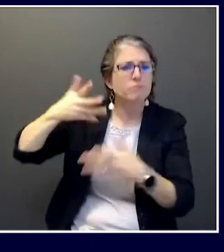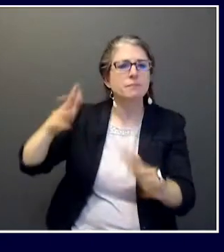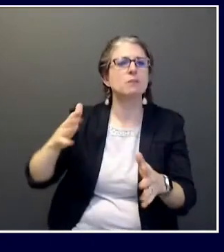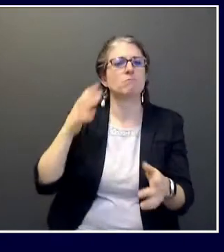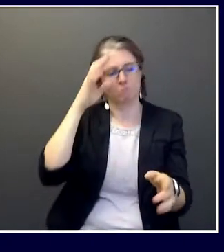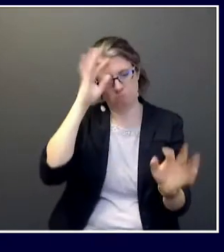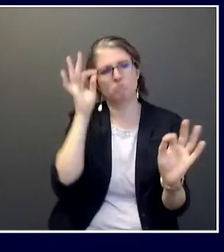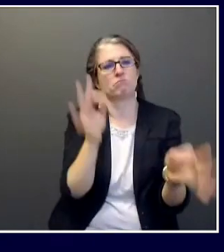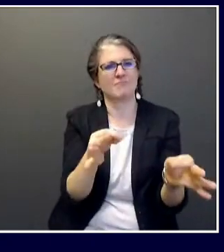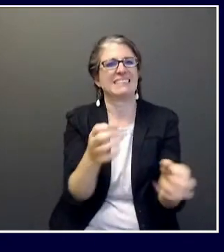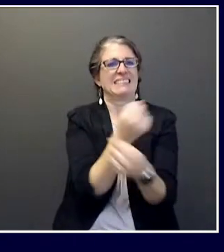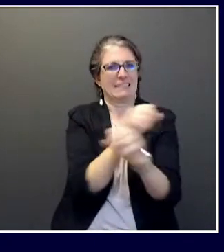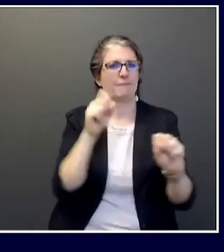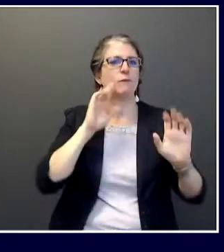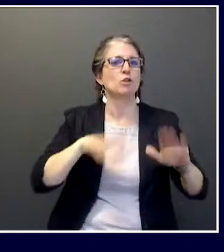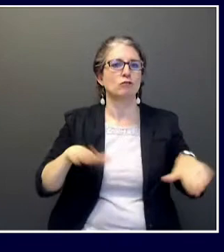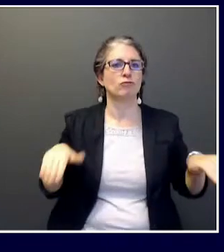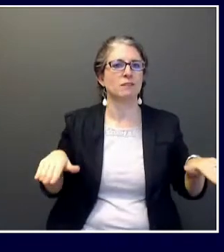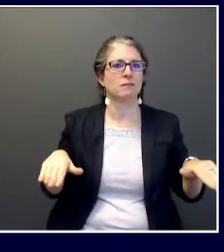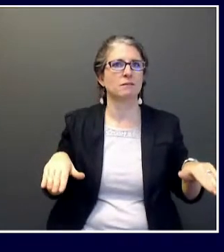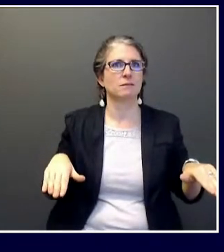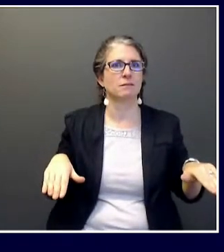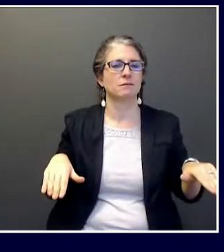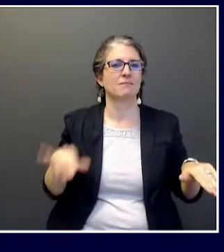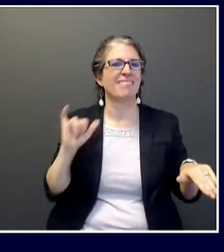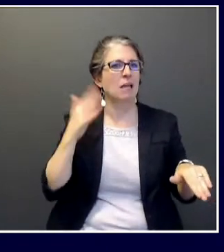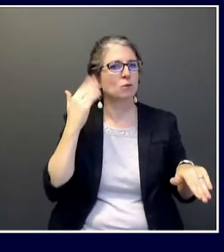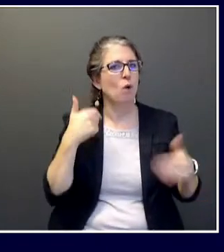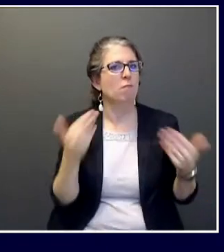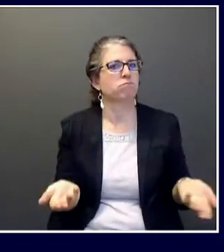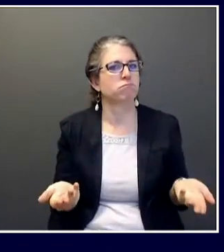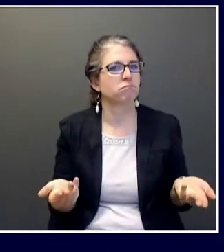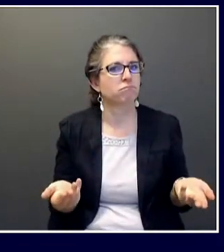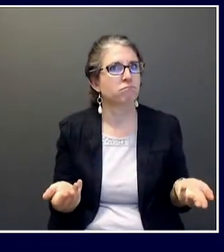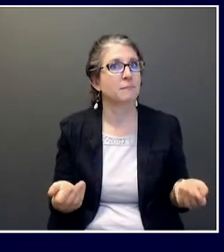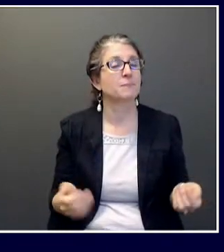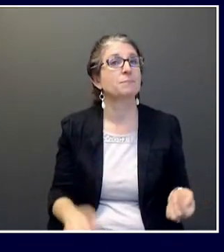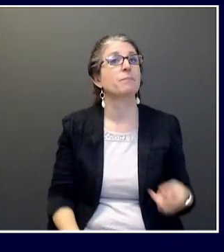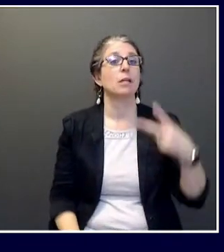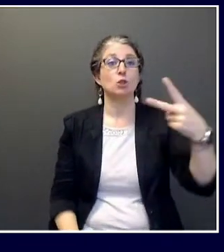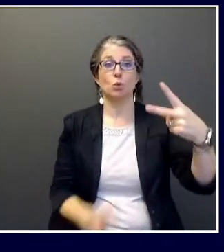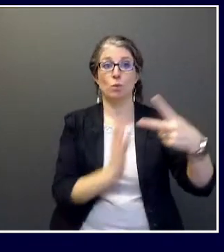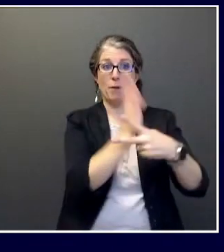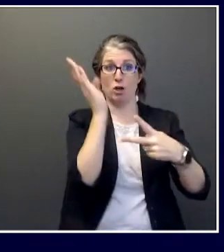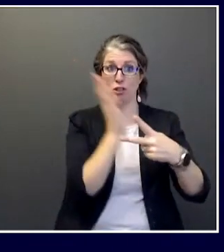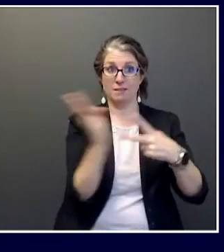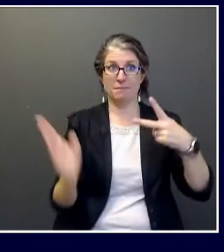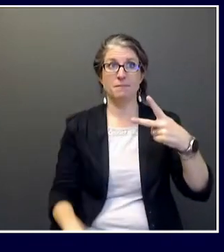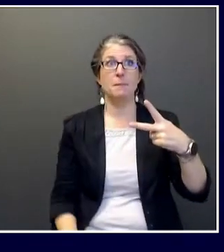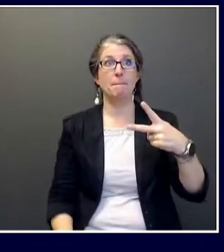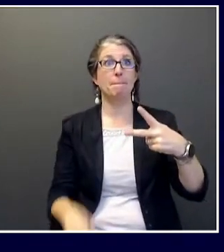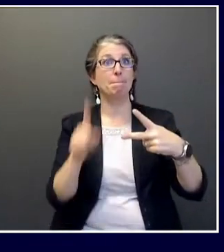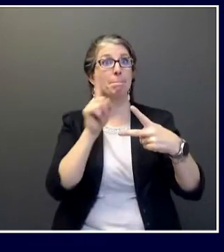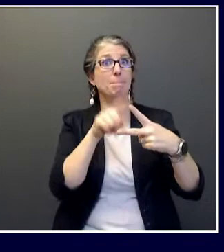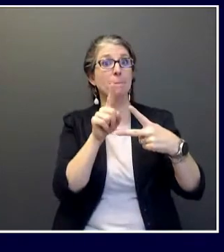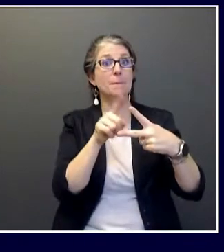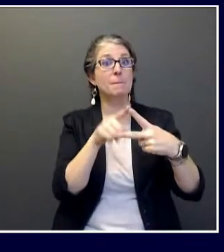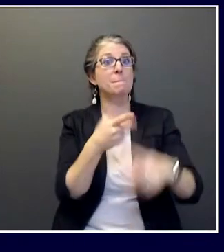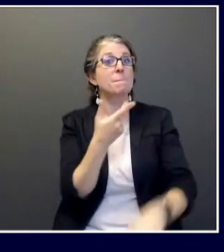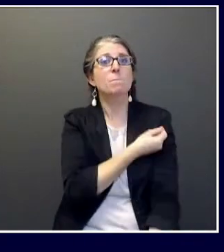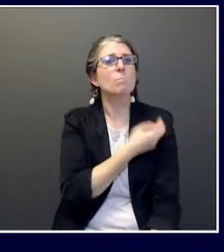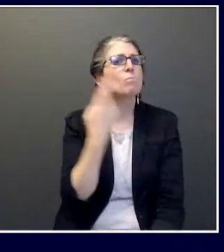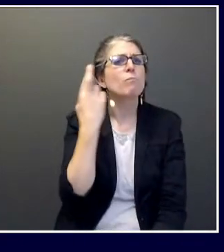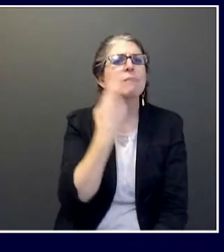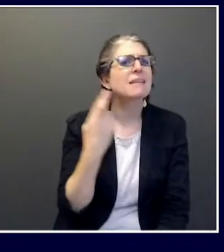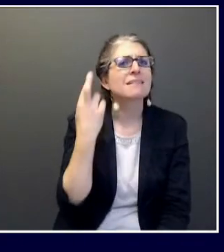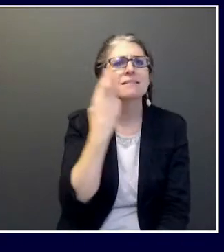on. The first is utilizing vaccines as a way to make, hopefully, the second half of the school year a lot more